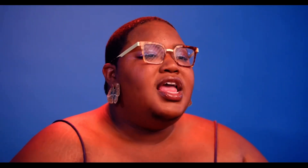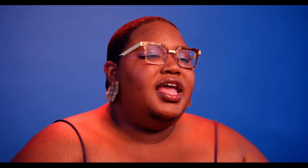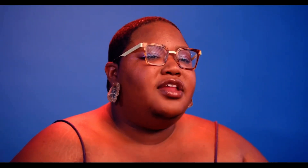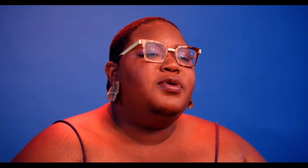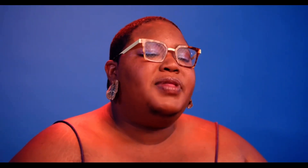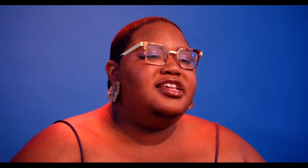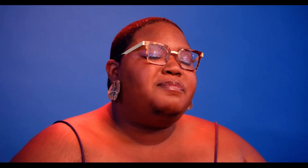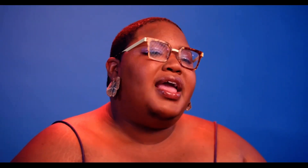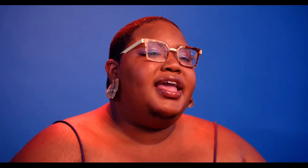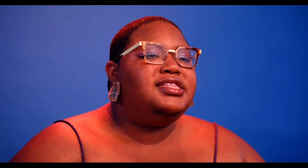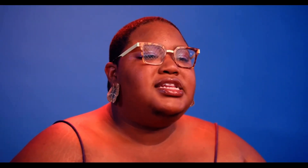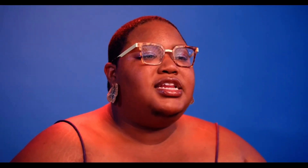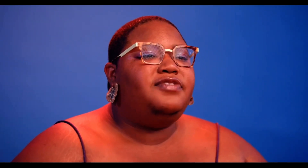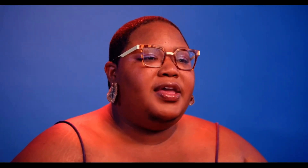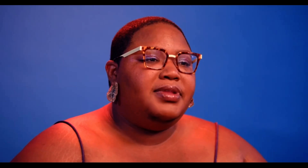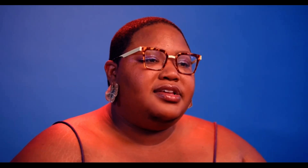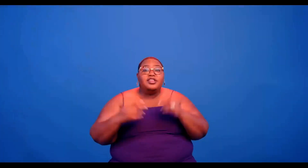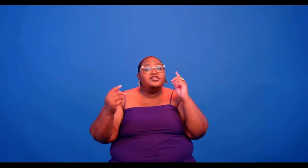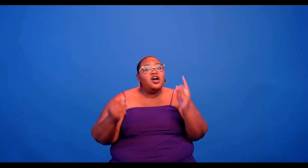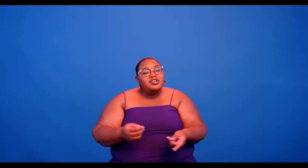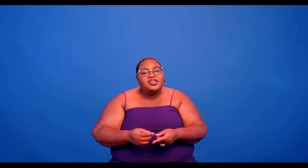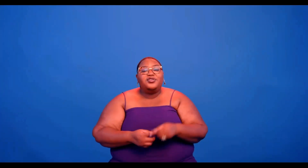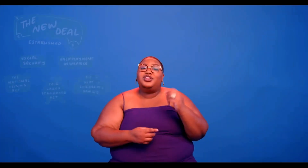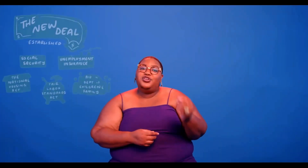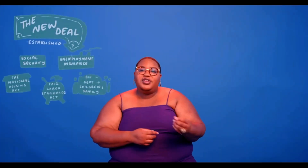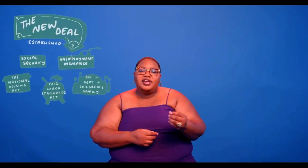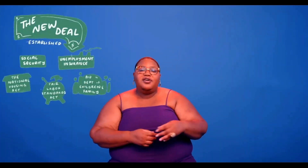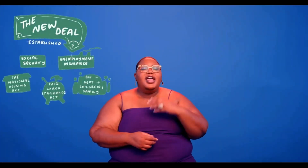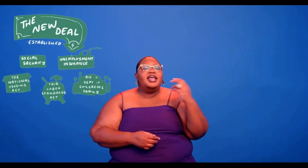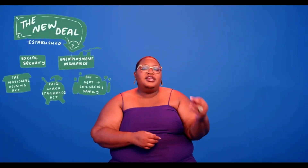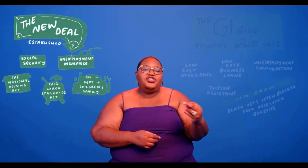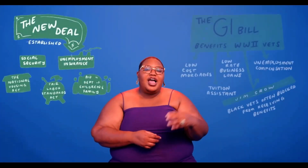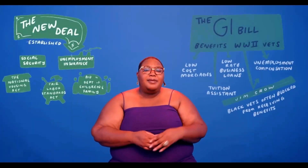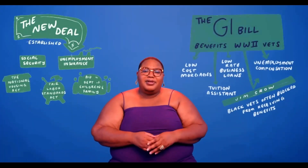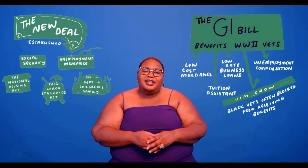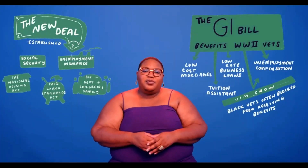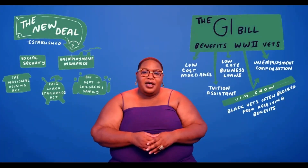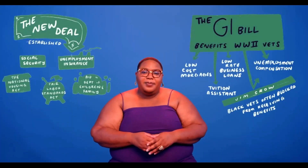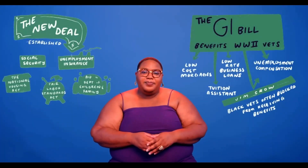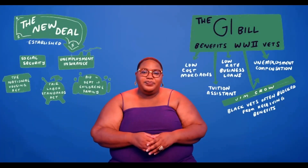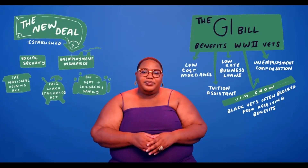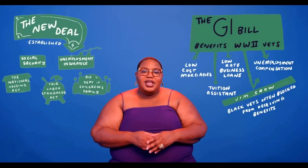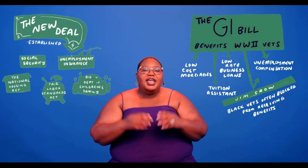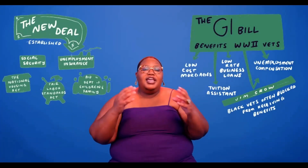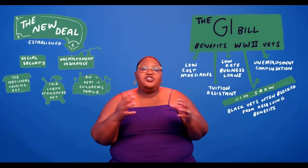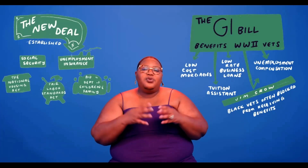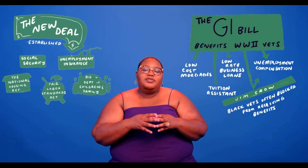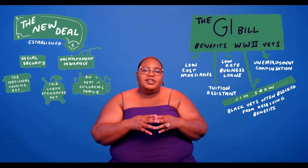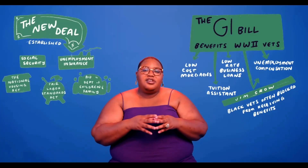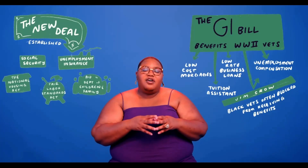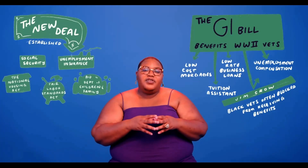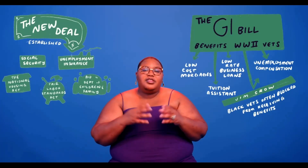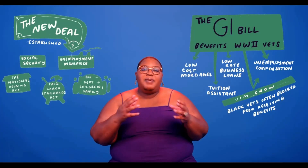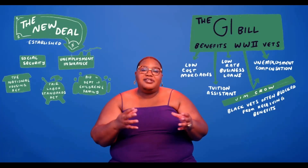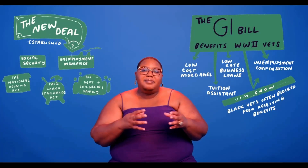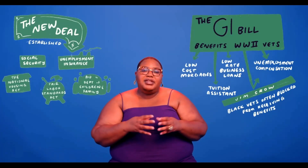most and replaced by aid to needy families. There's also the New Deal and the GI Bill as well. Each one of